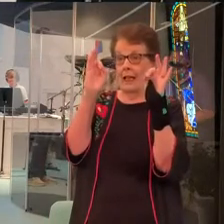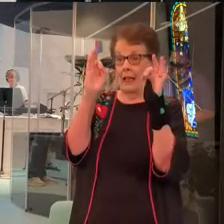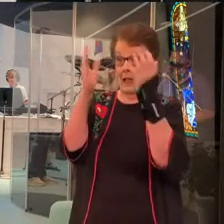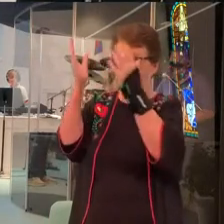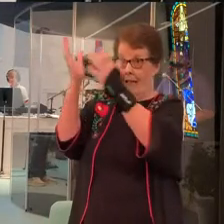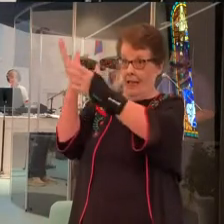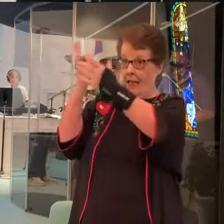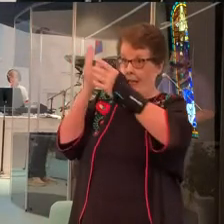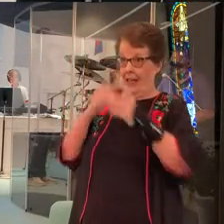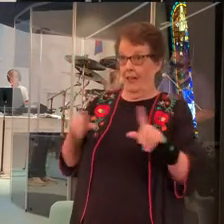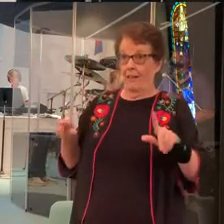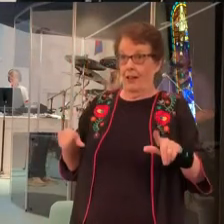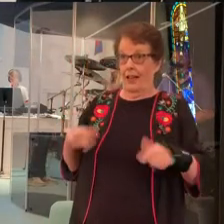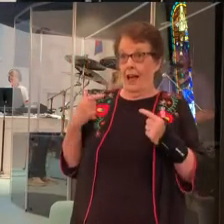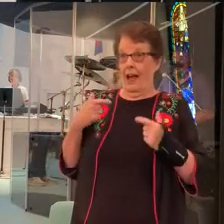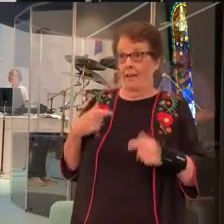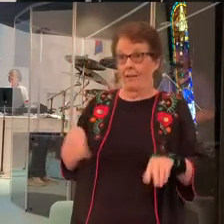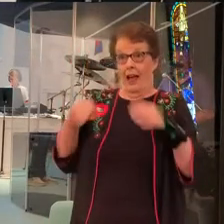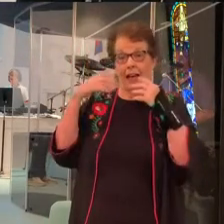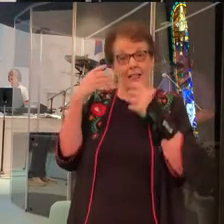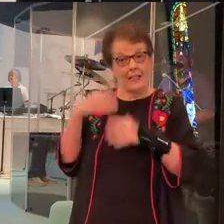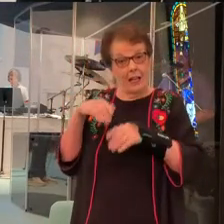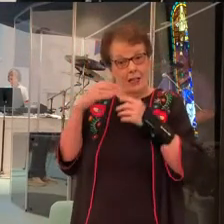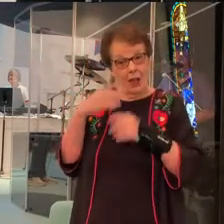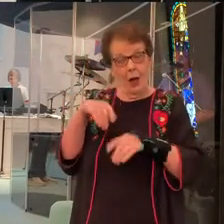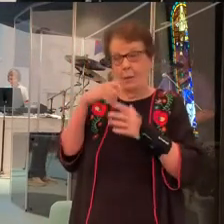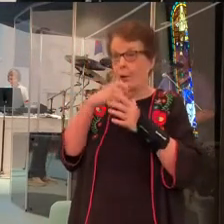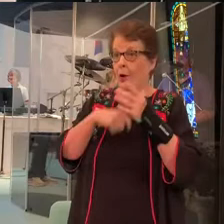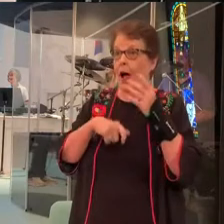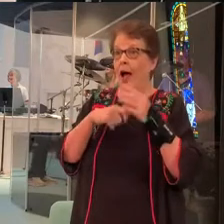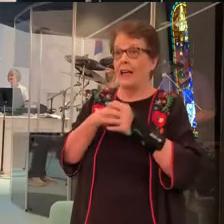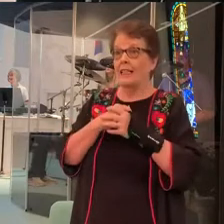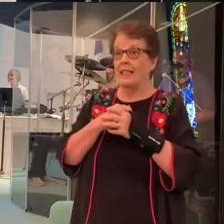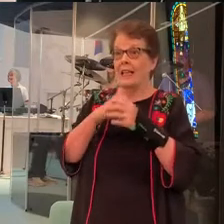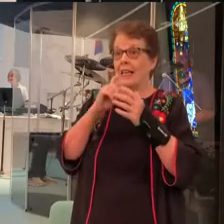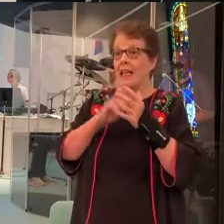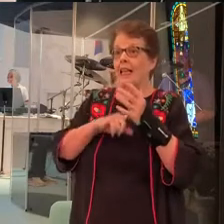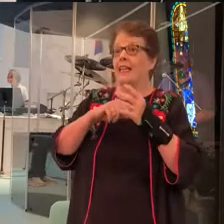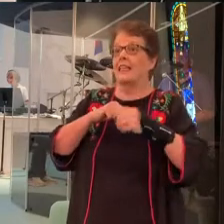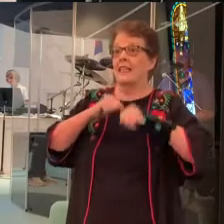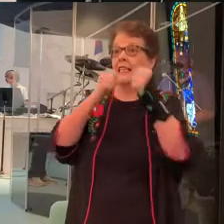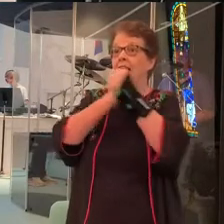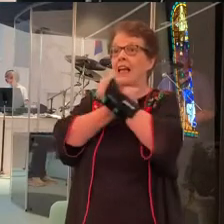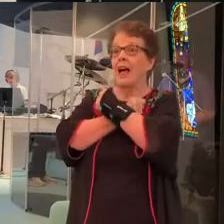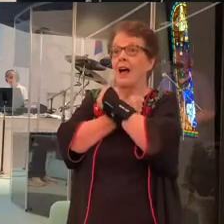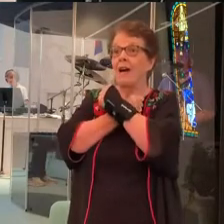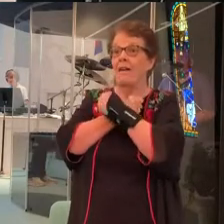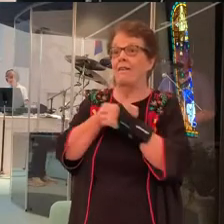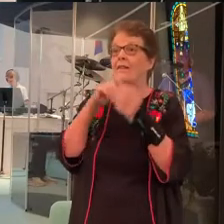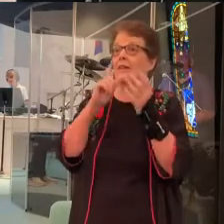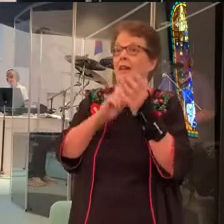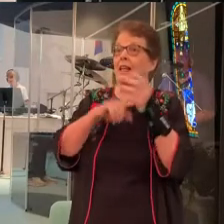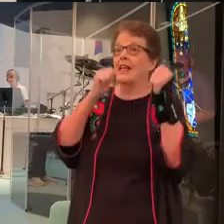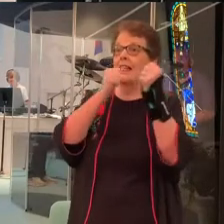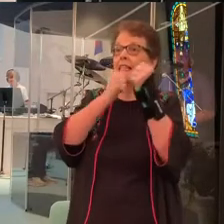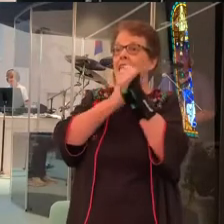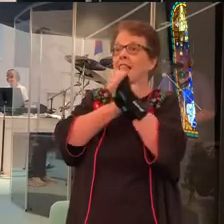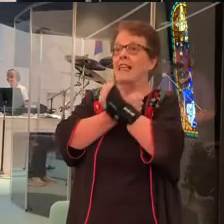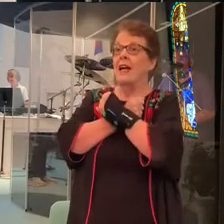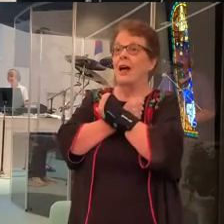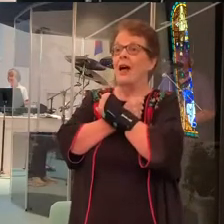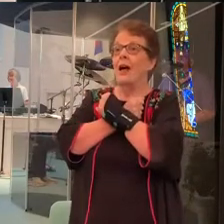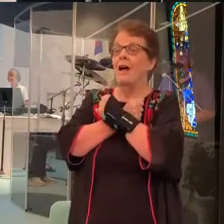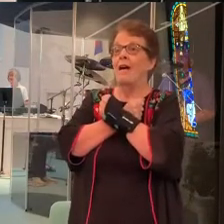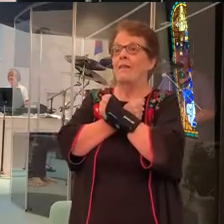free, given life at such a price. This is love, this